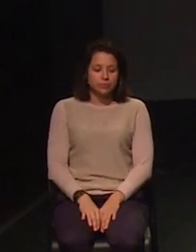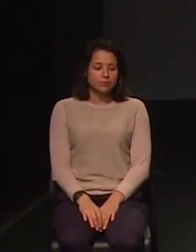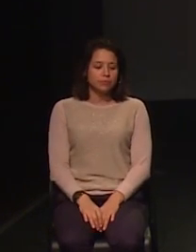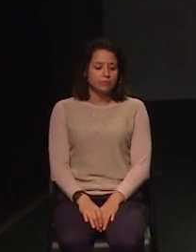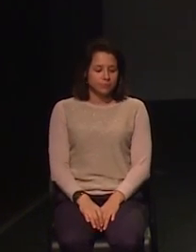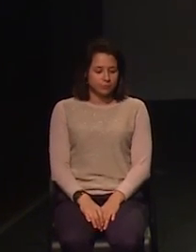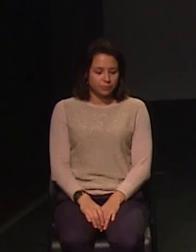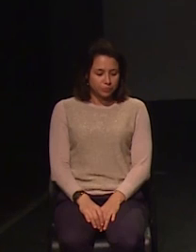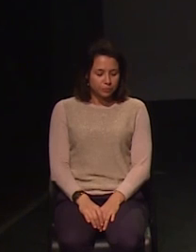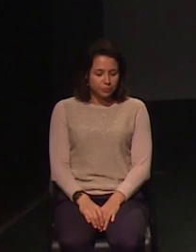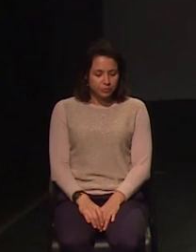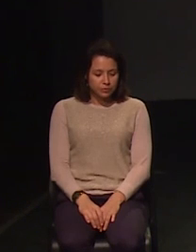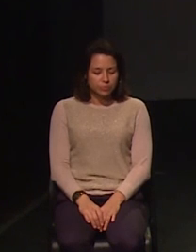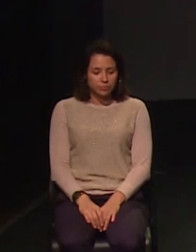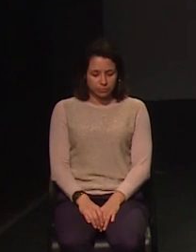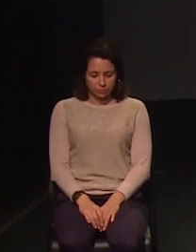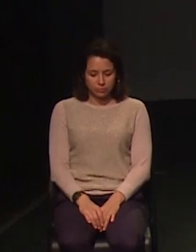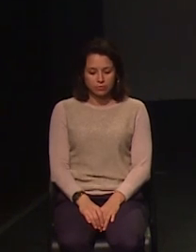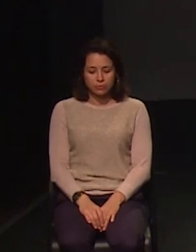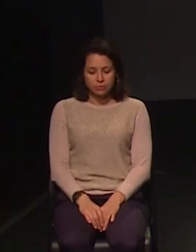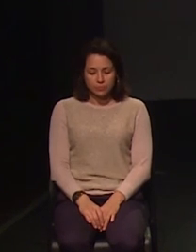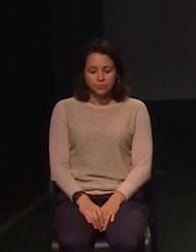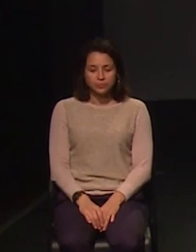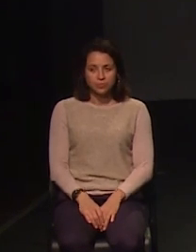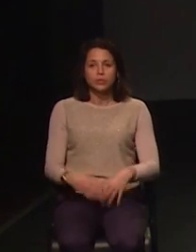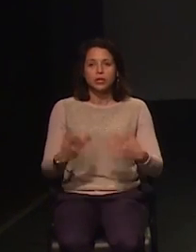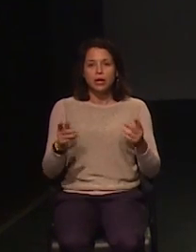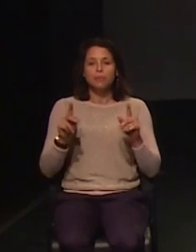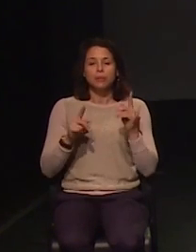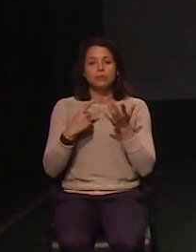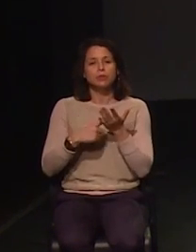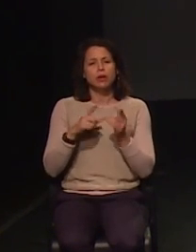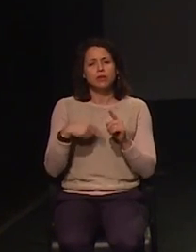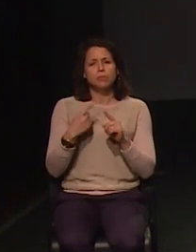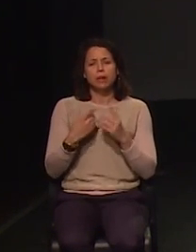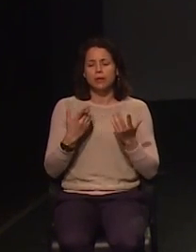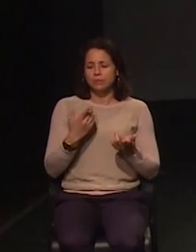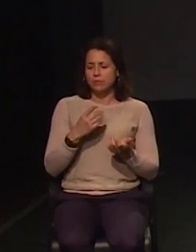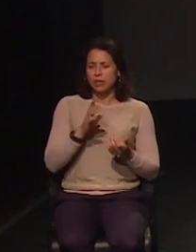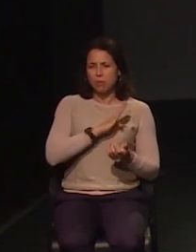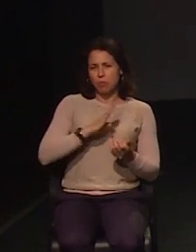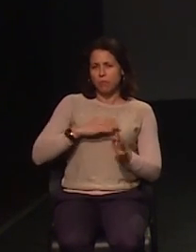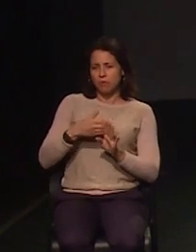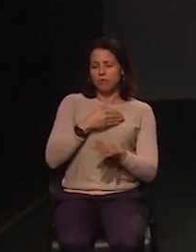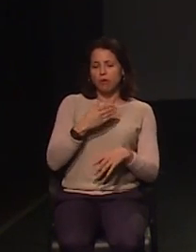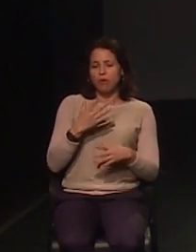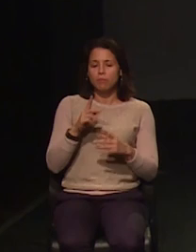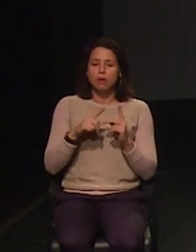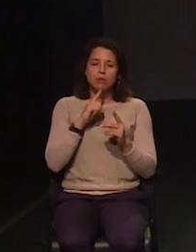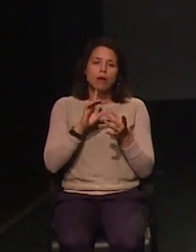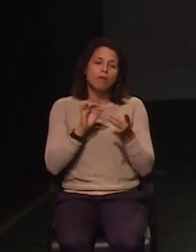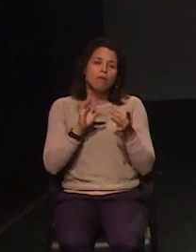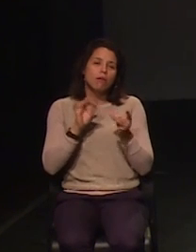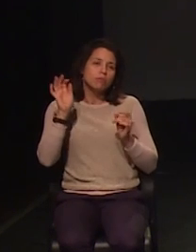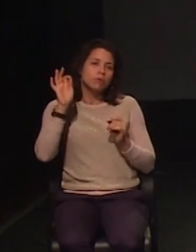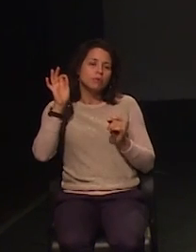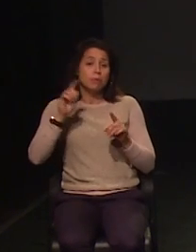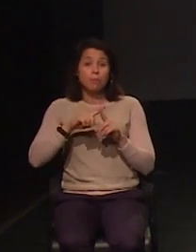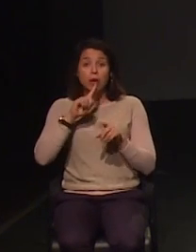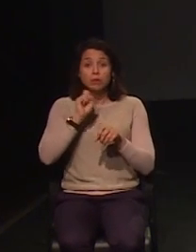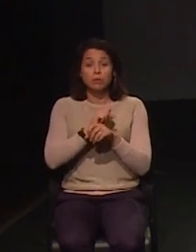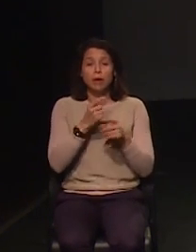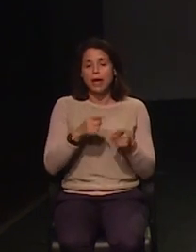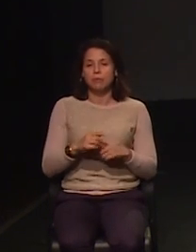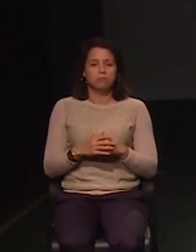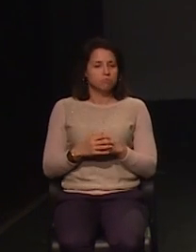about the fact that a lot of lip service has been paid to the notion of quote unquote to diversity. But when the rubber hit the road